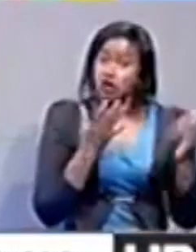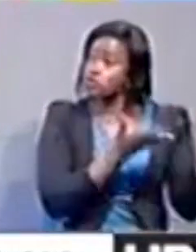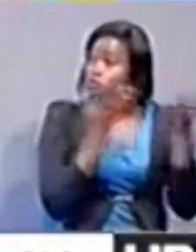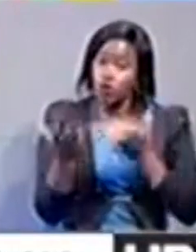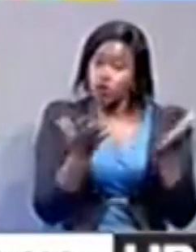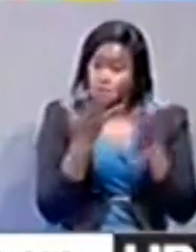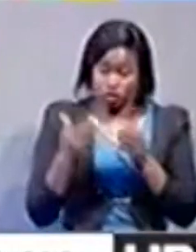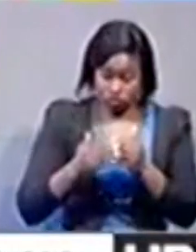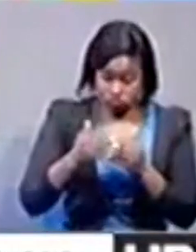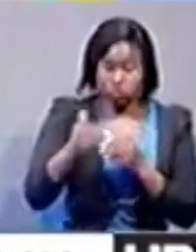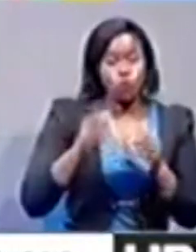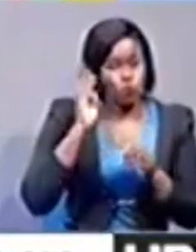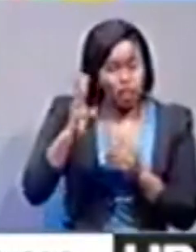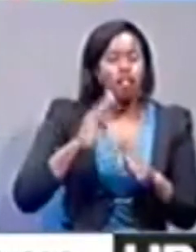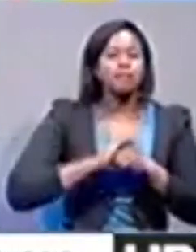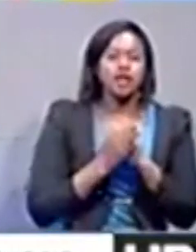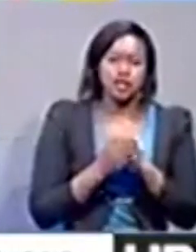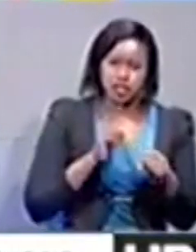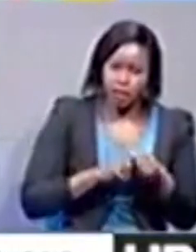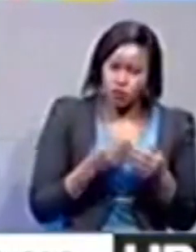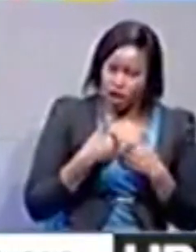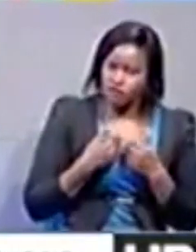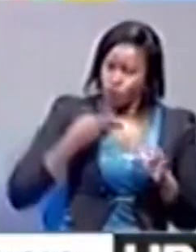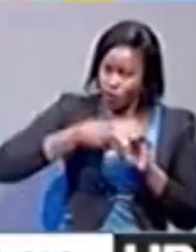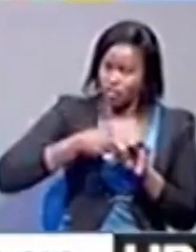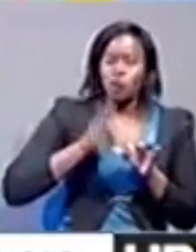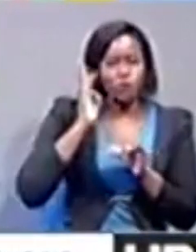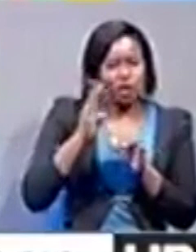make it once our oil comes, but we are not making it yet.